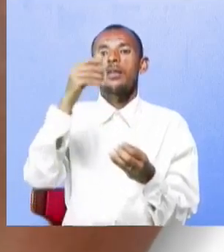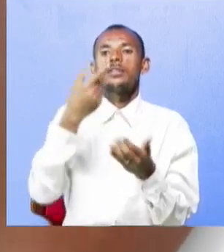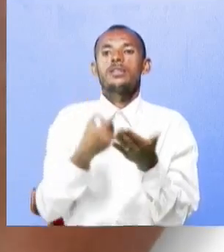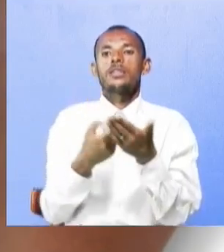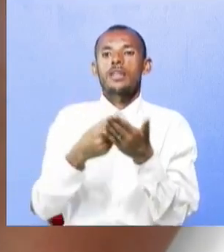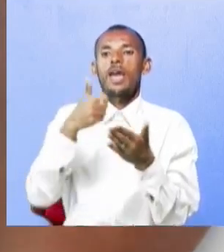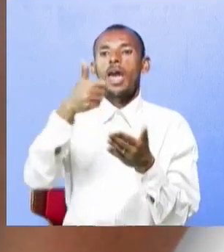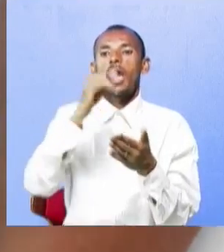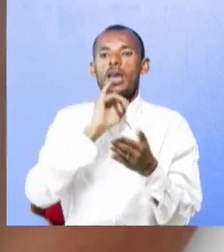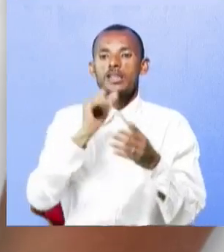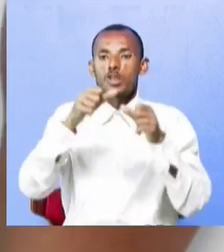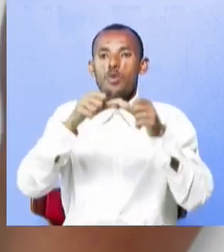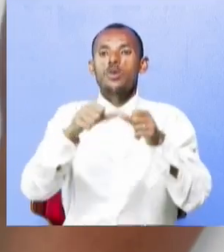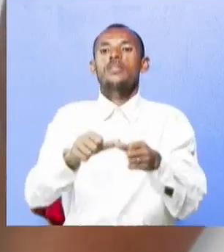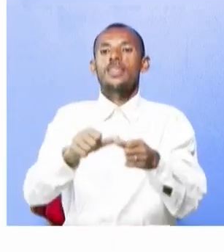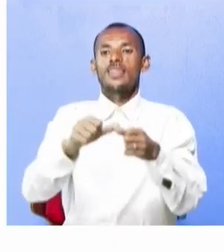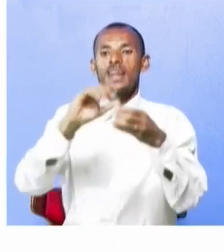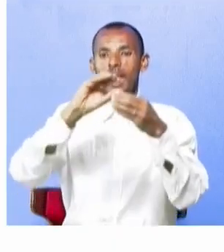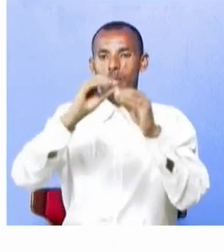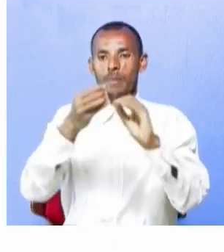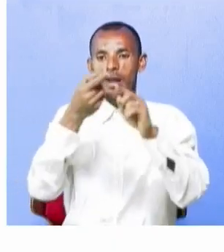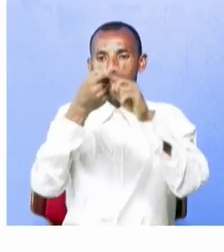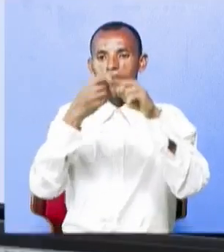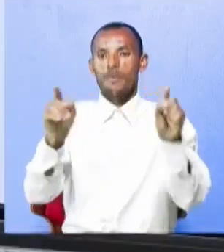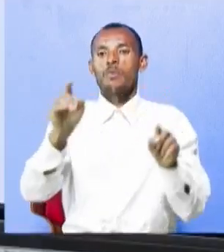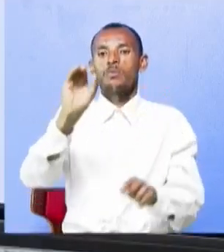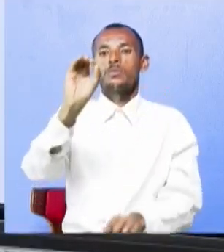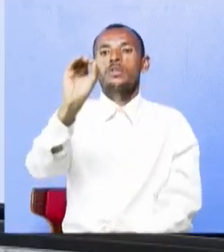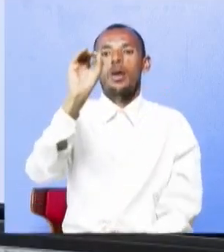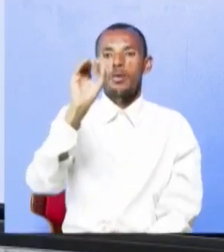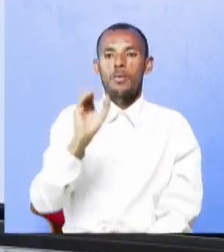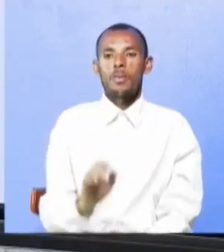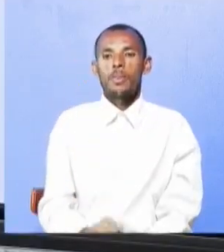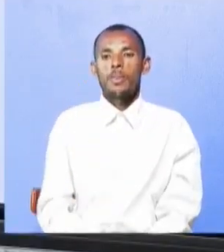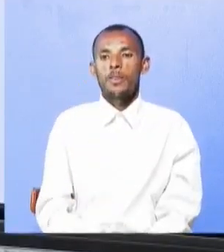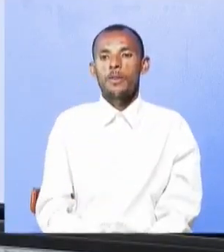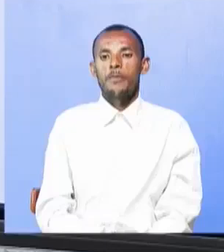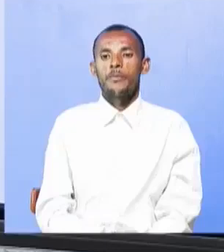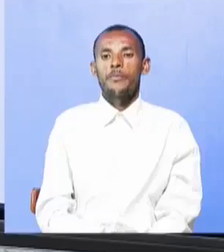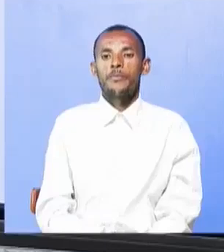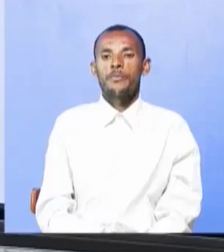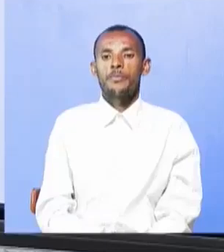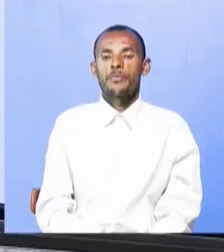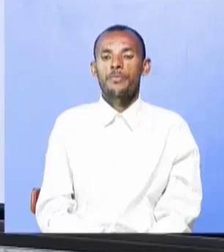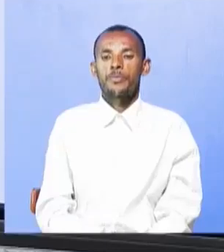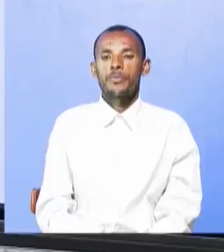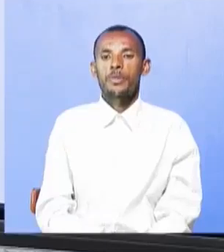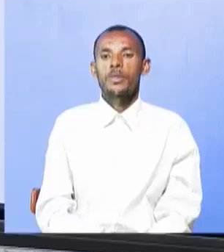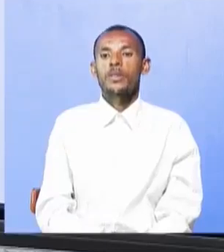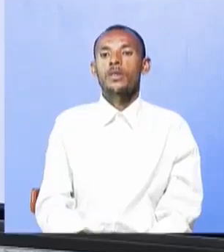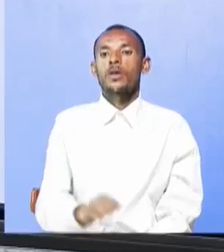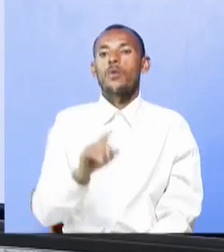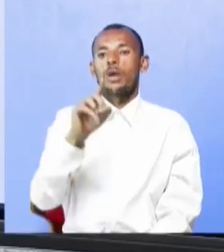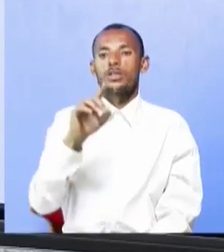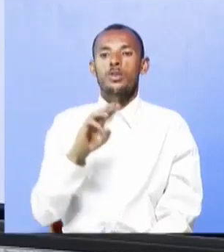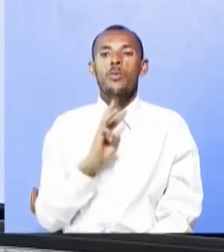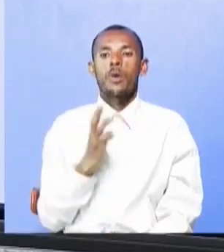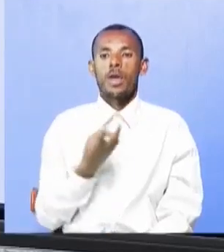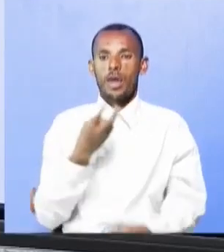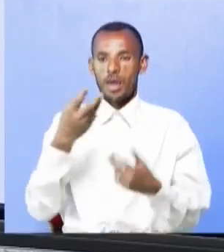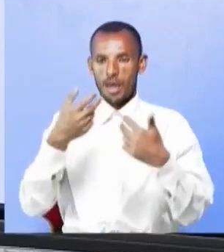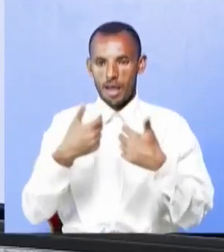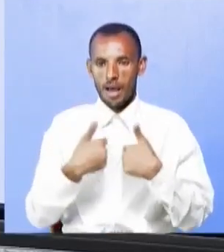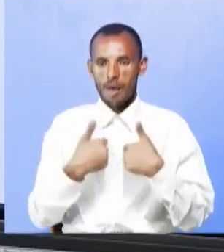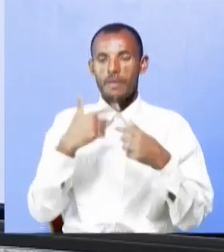a constant number different from 0, right? So once we have a